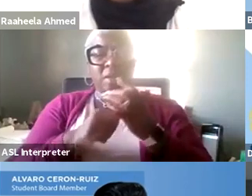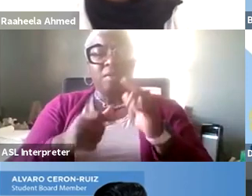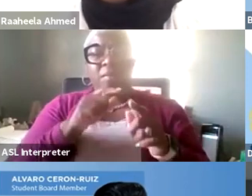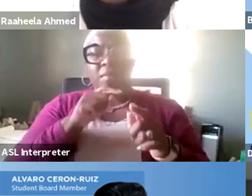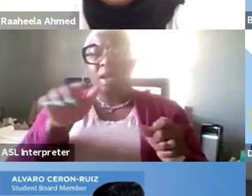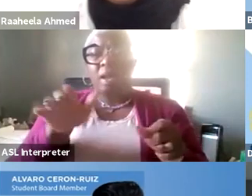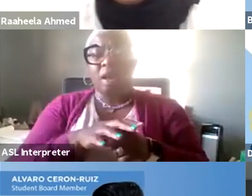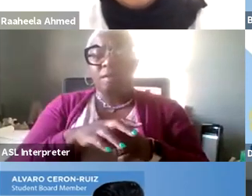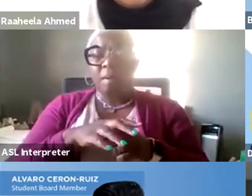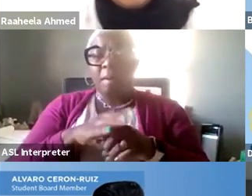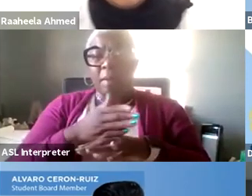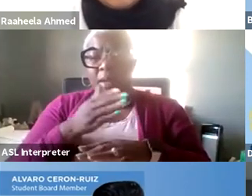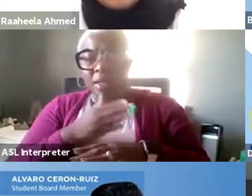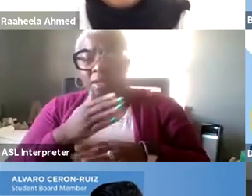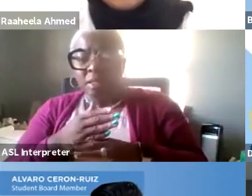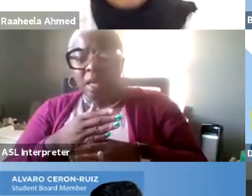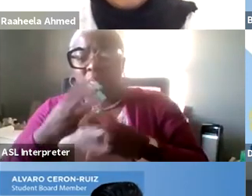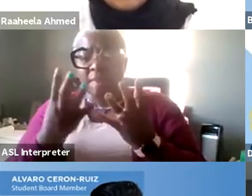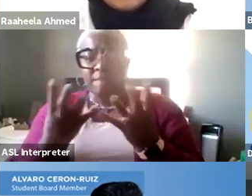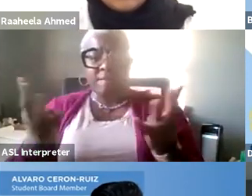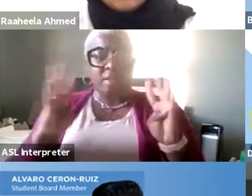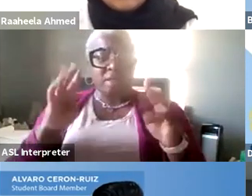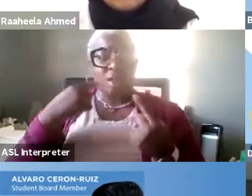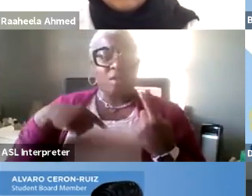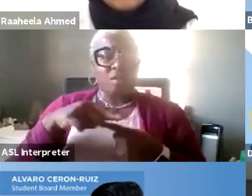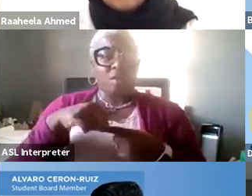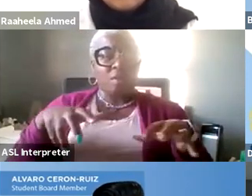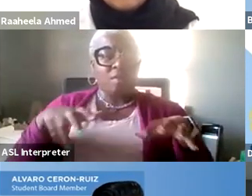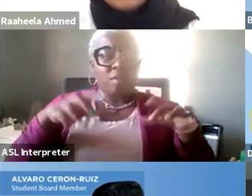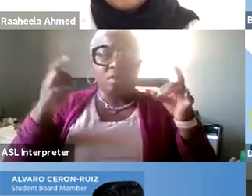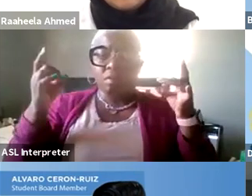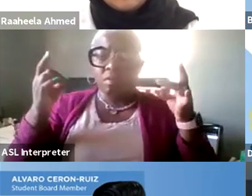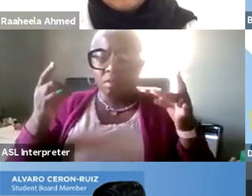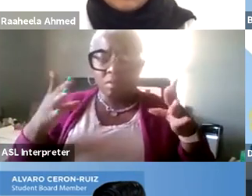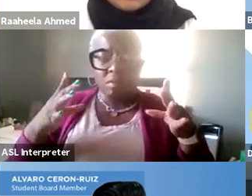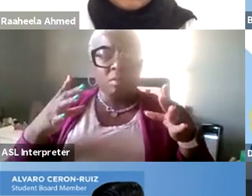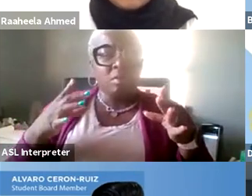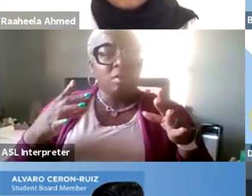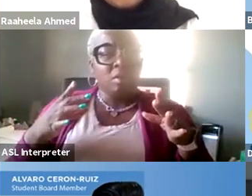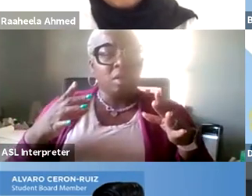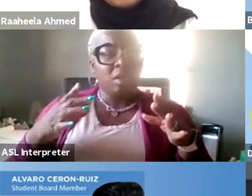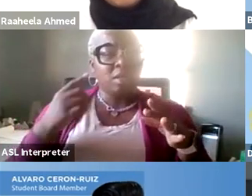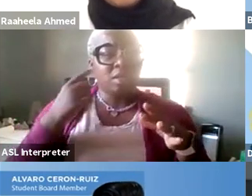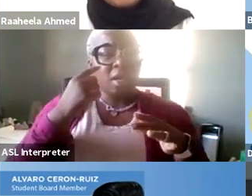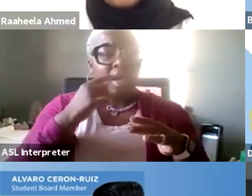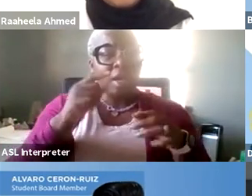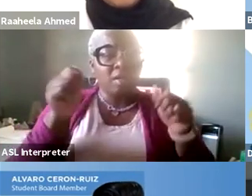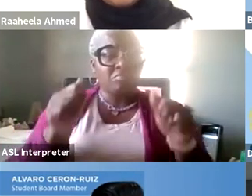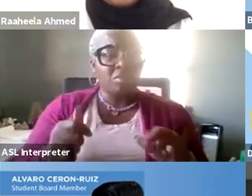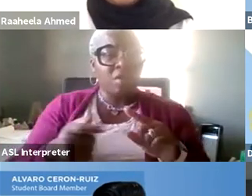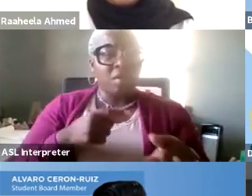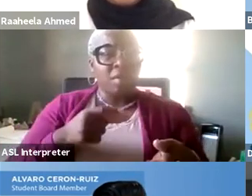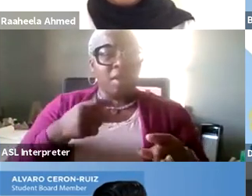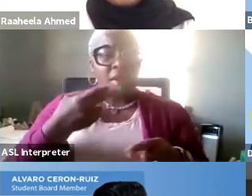maintenance, and the fencing around the field is falling down and is an eyesore from the main